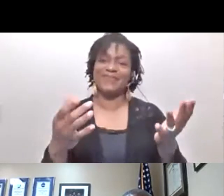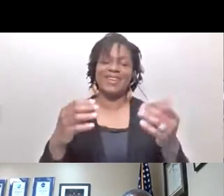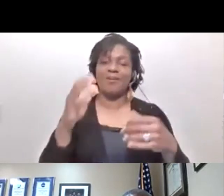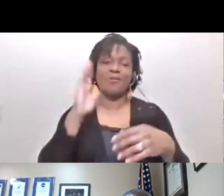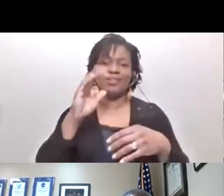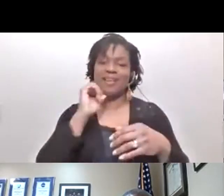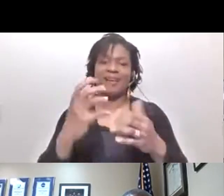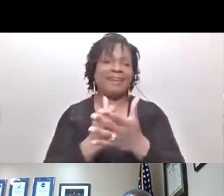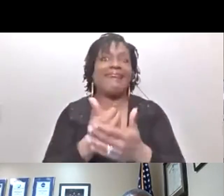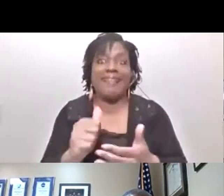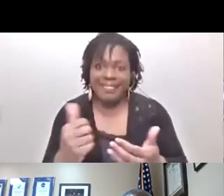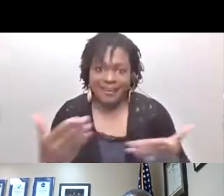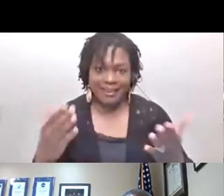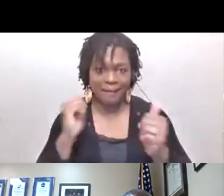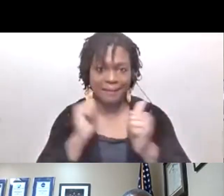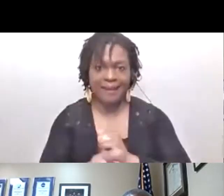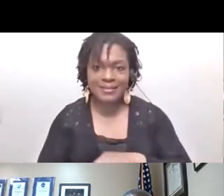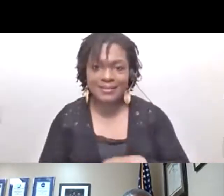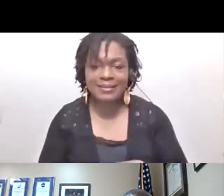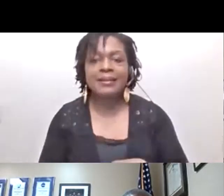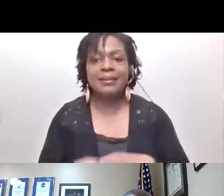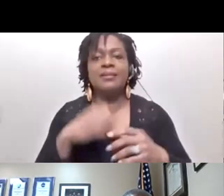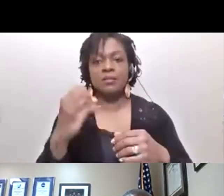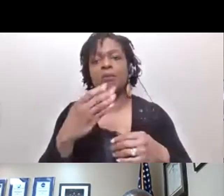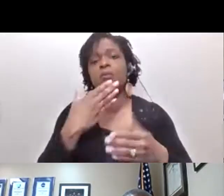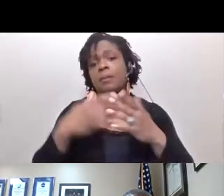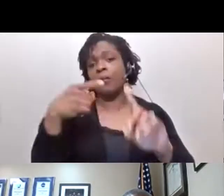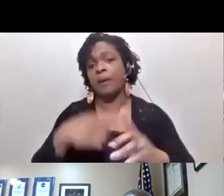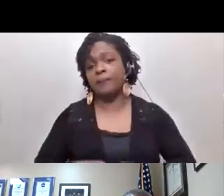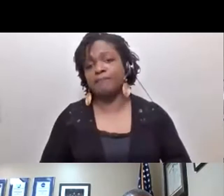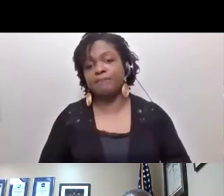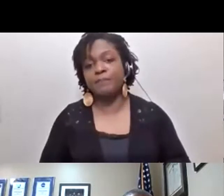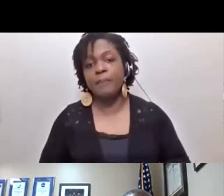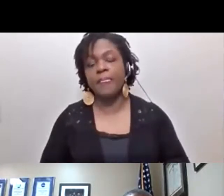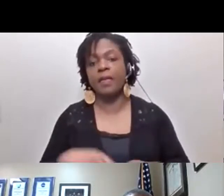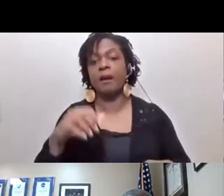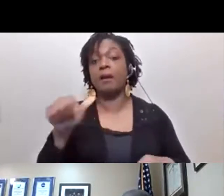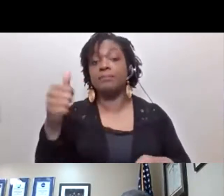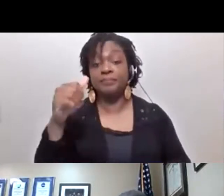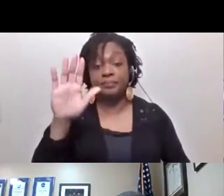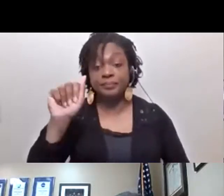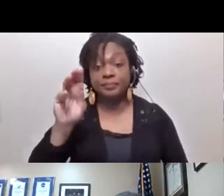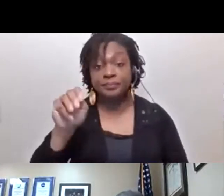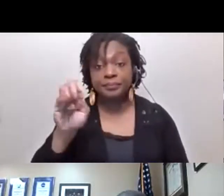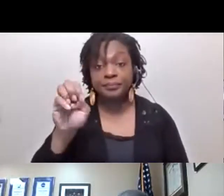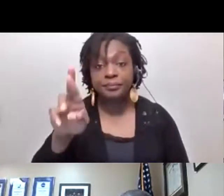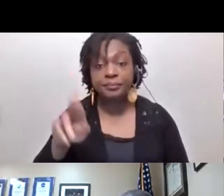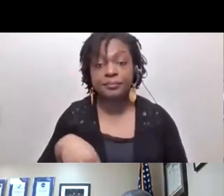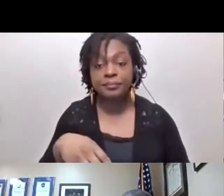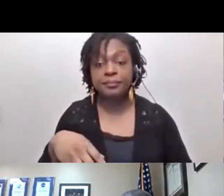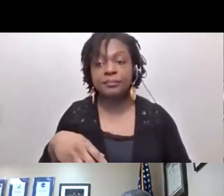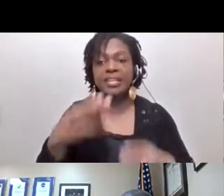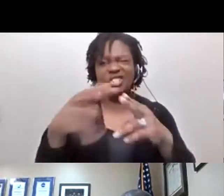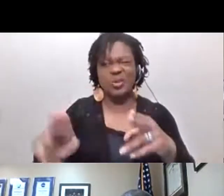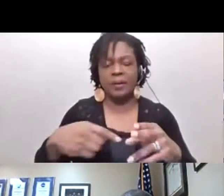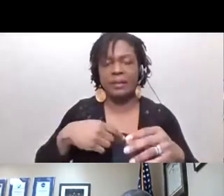more. I know we had another hand raised. Amber. I think. I'll be really quick because I know we're short